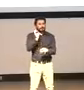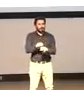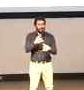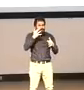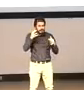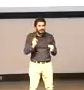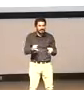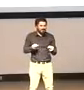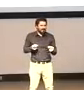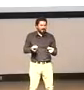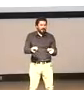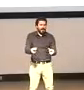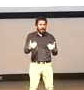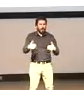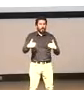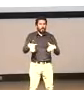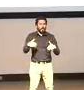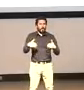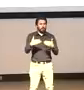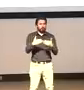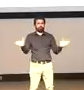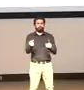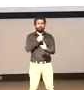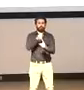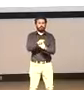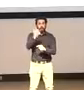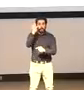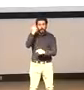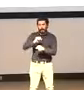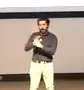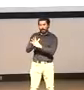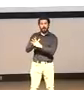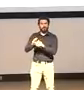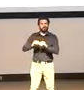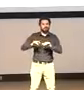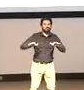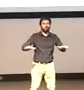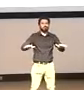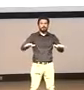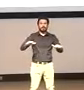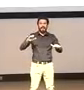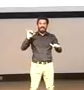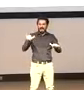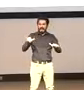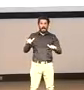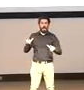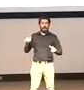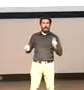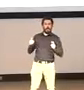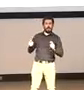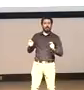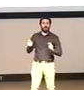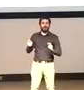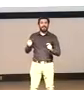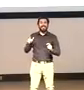decisions rapidly, in large part due to the impact of COVID-19, the pandemic, and this was on top